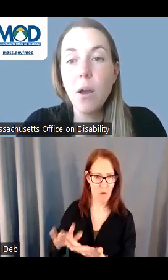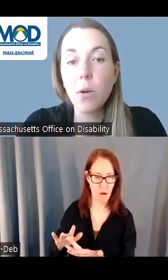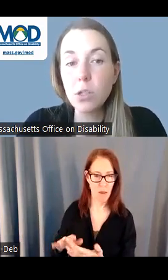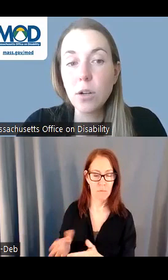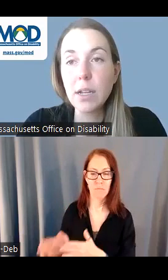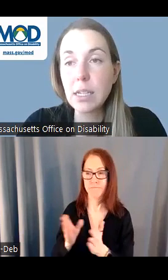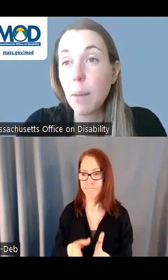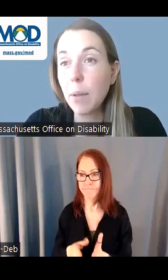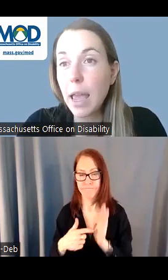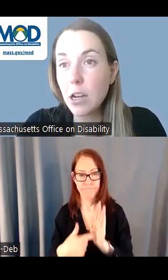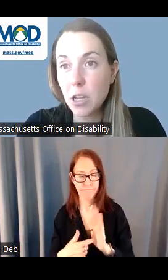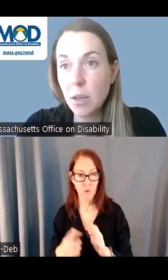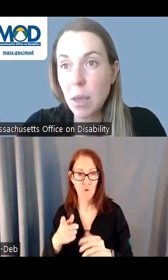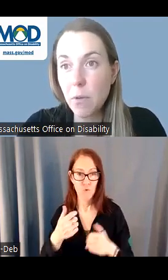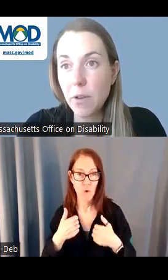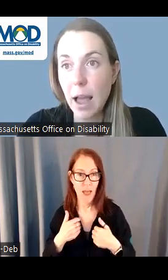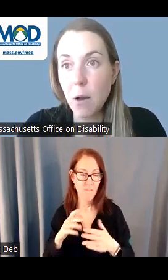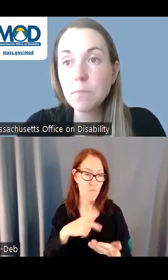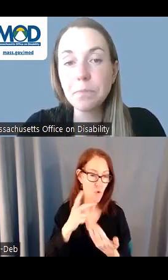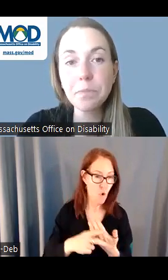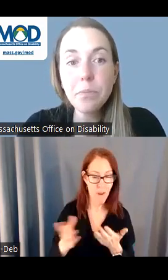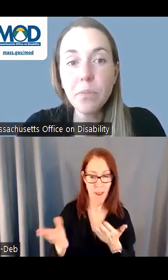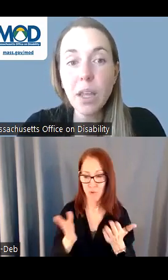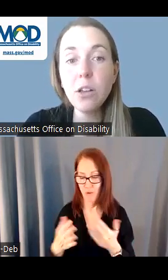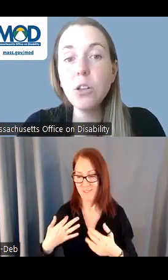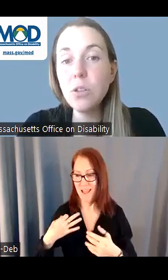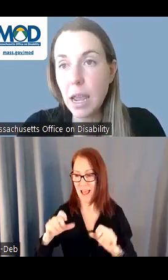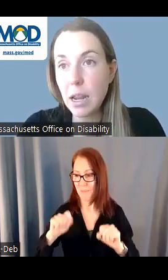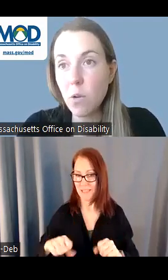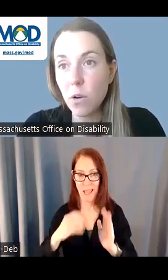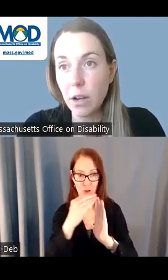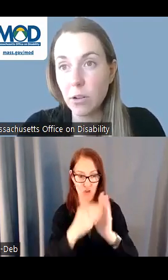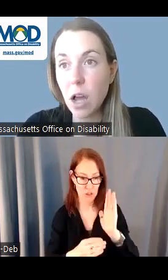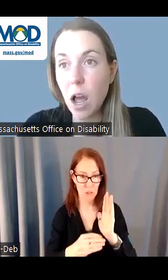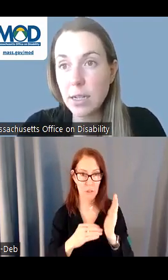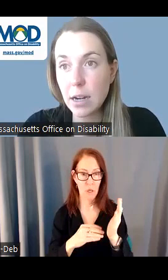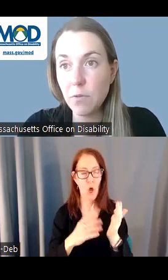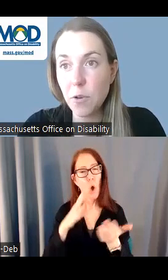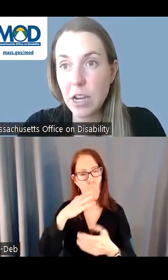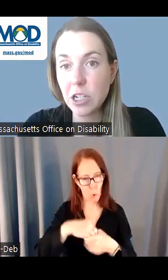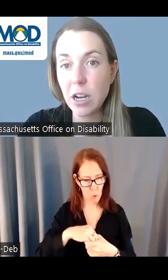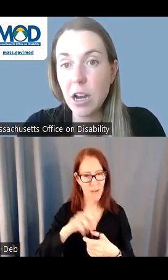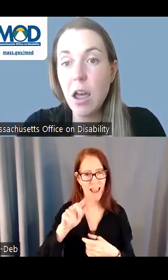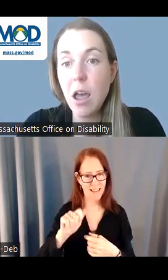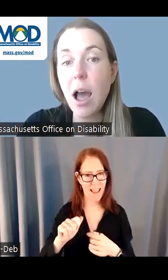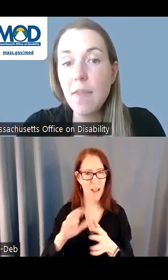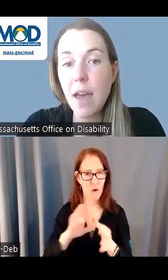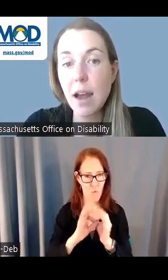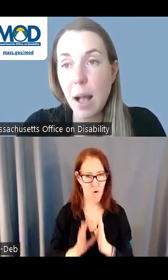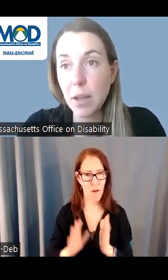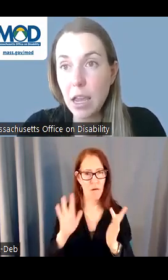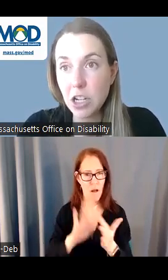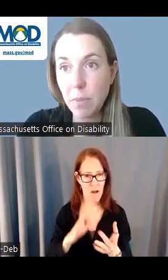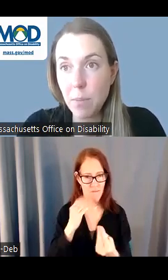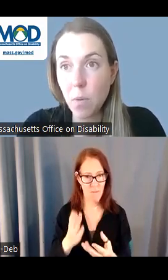program or a service application that people fill out, include the ADA coordinator's contact information on